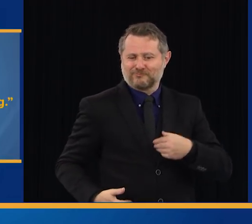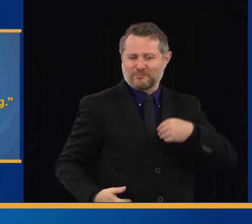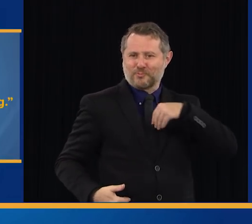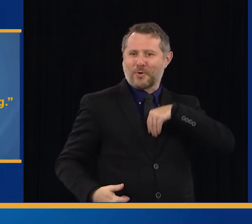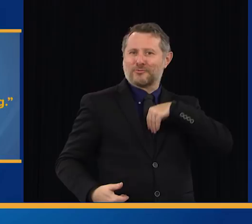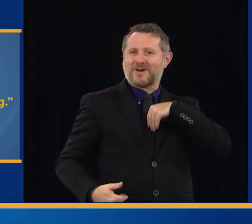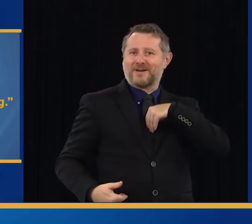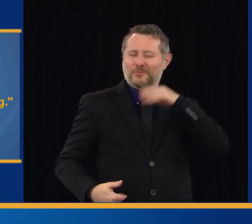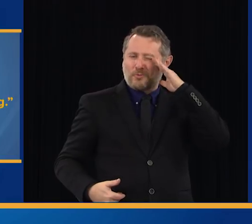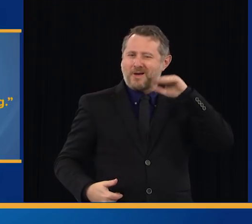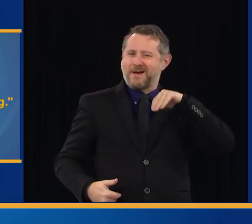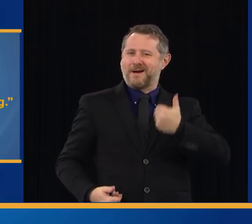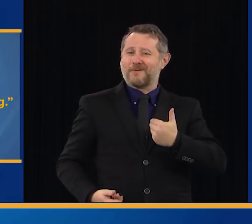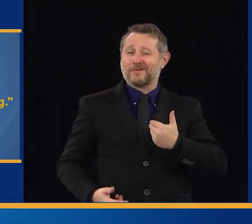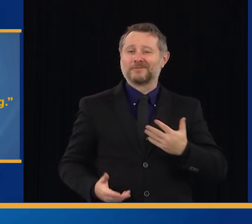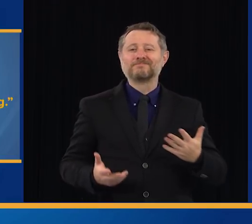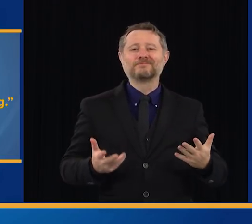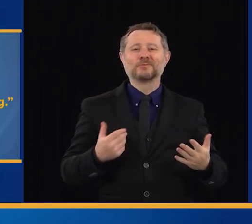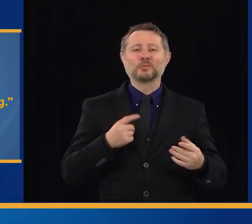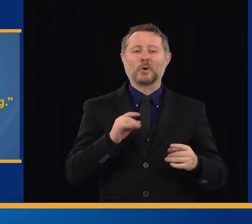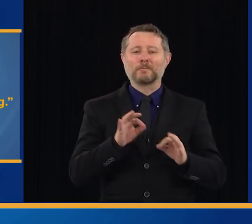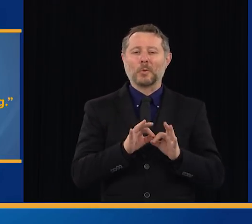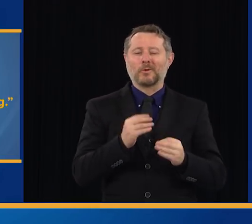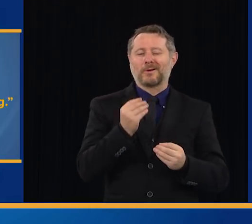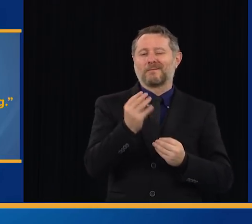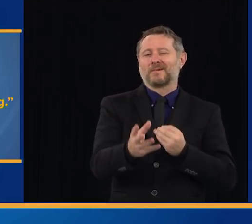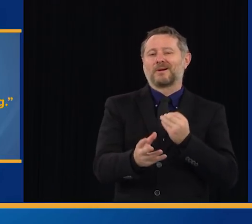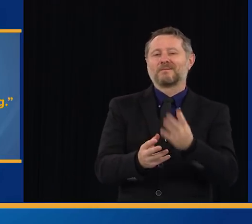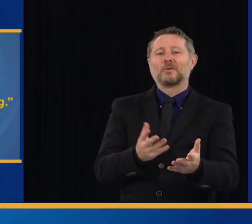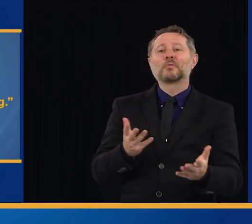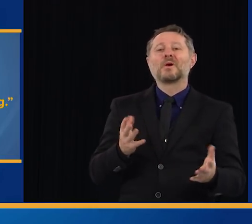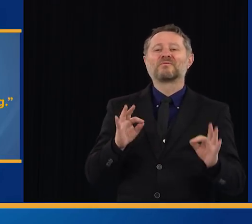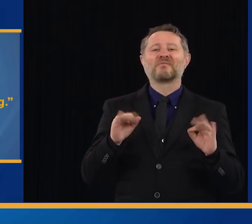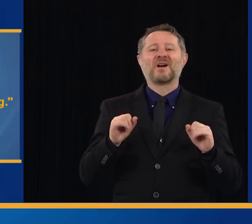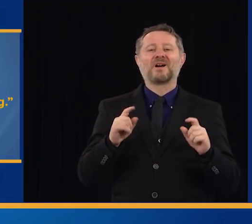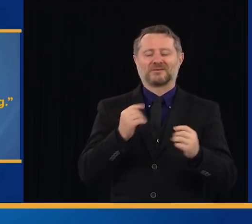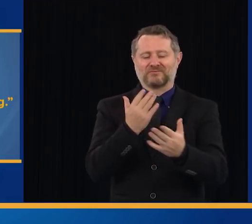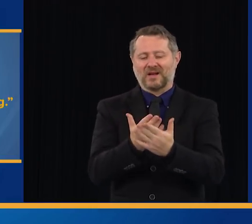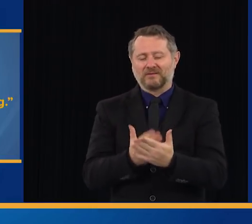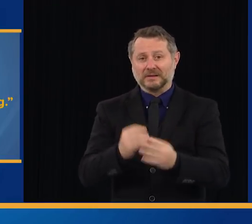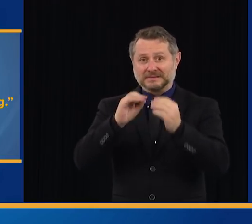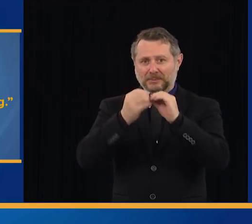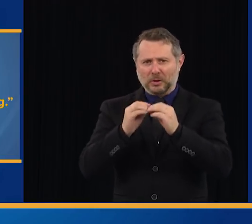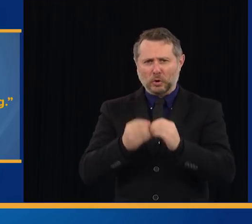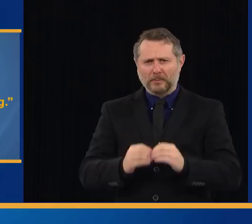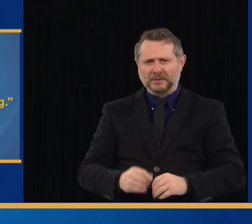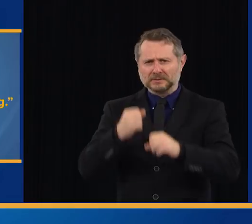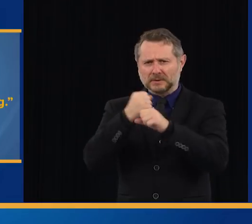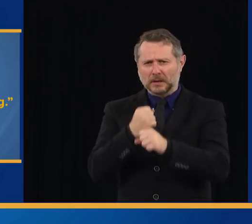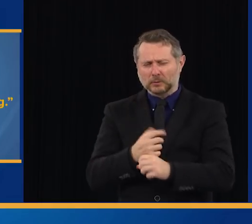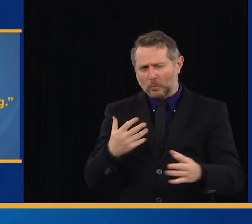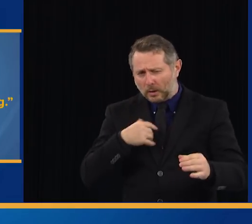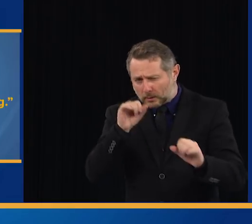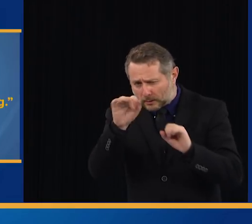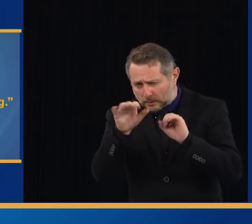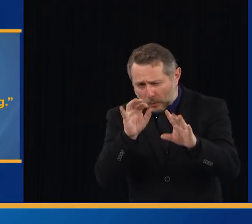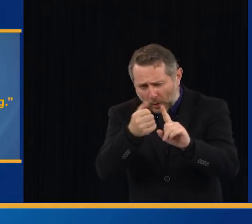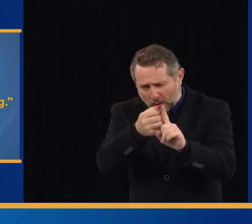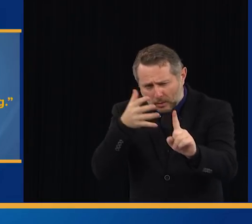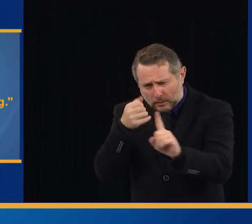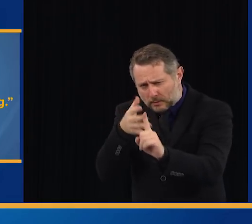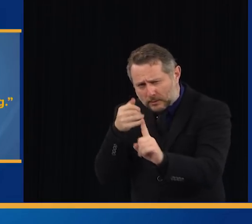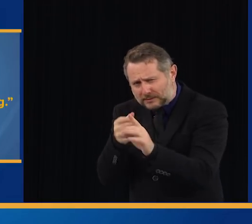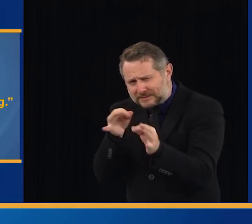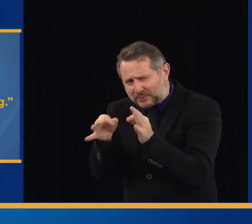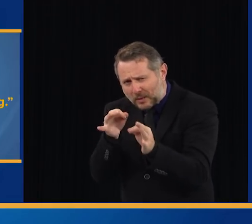trying to do is give them the facts and the information to explain why I'm